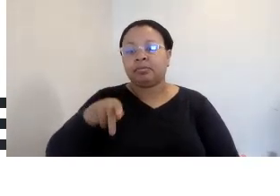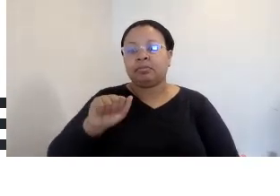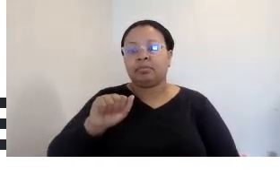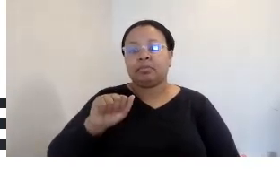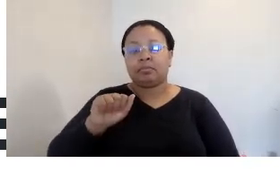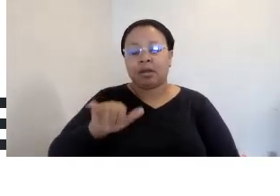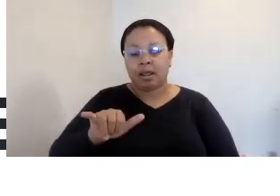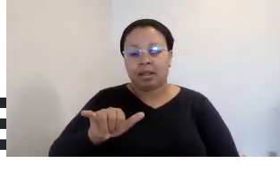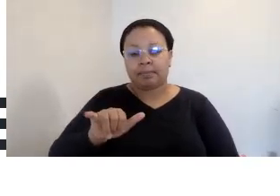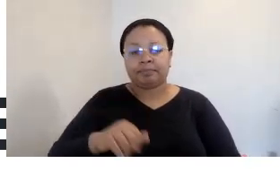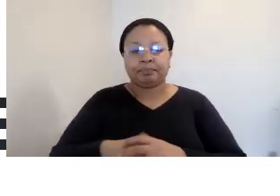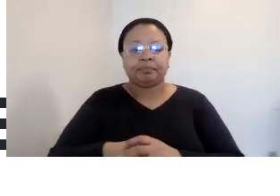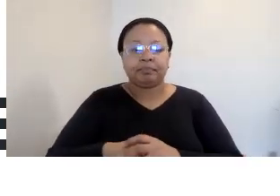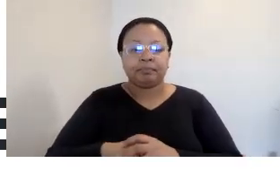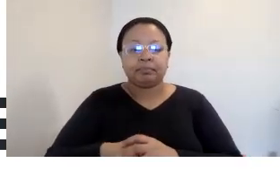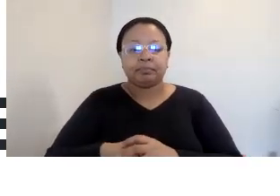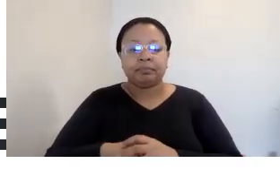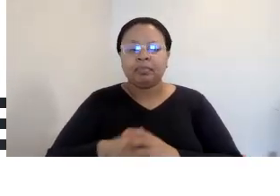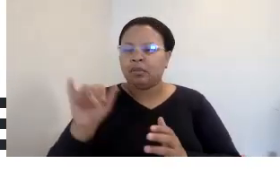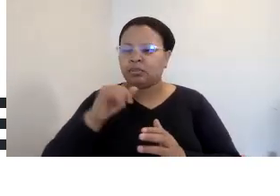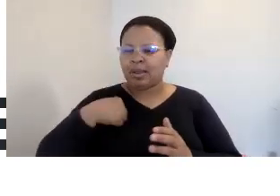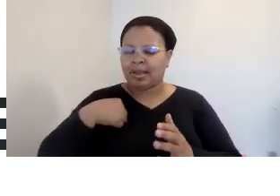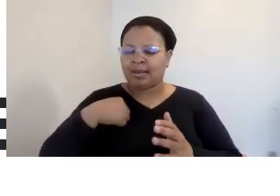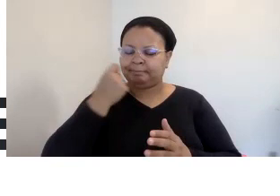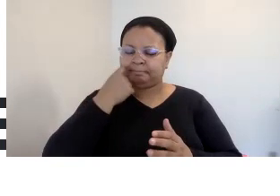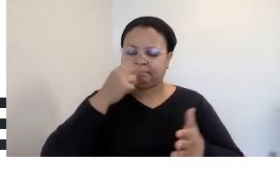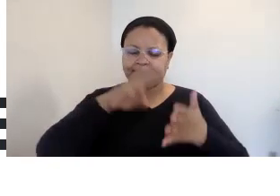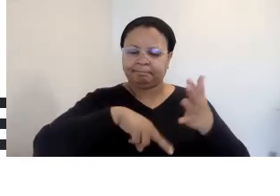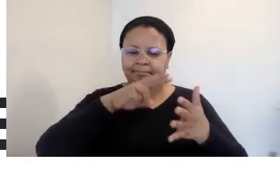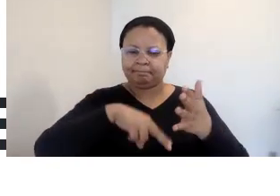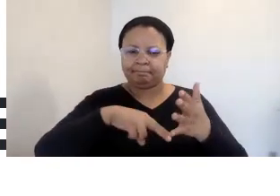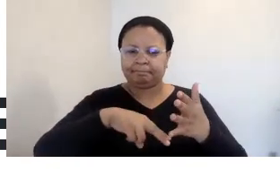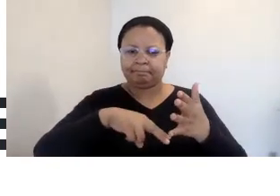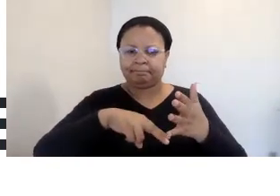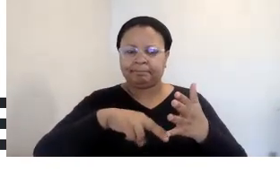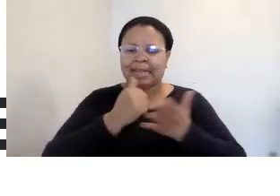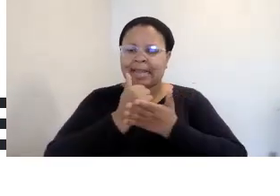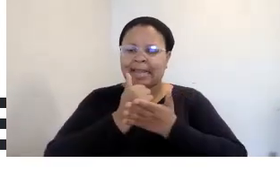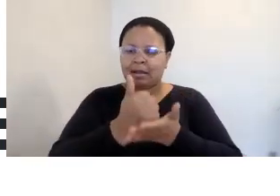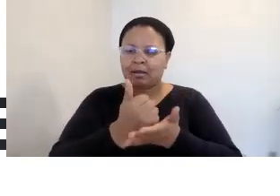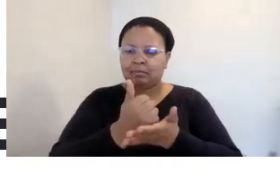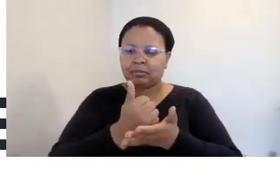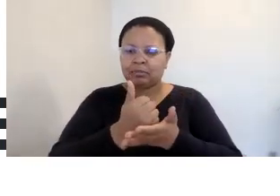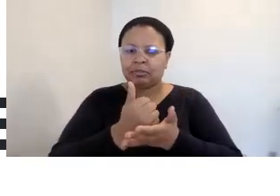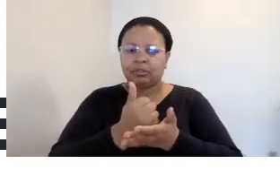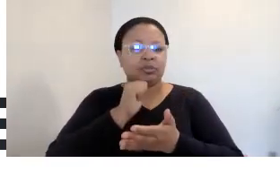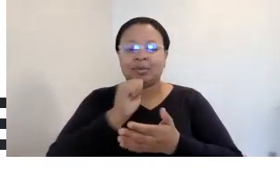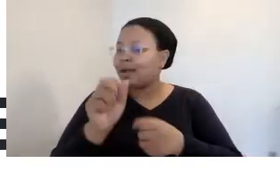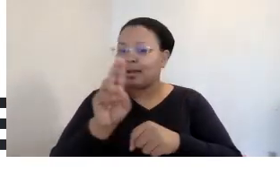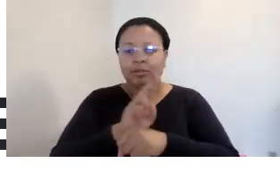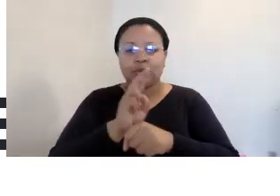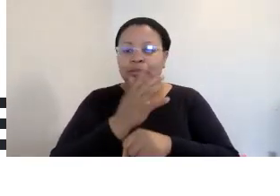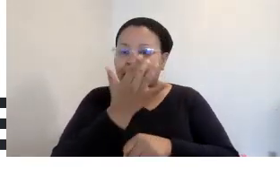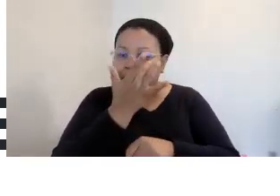I read somewhere that it's useful to not wear contacts. If